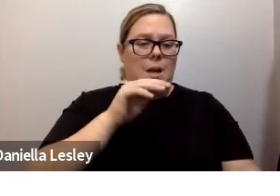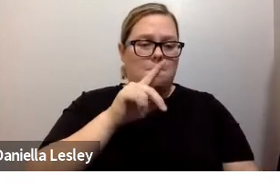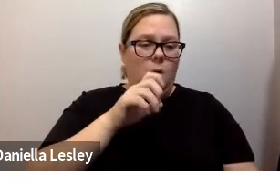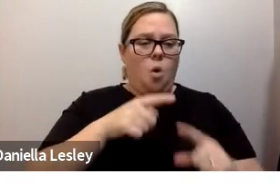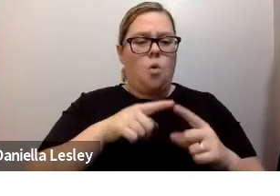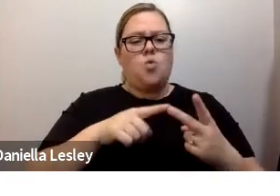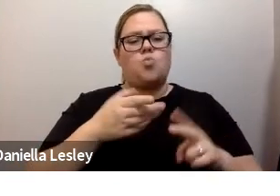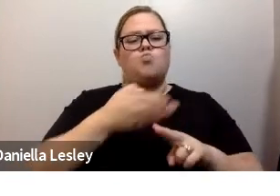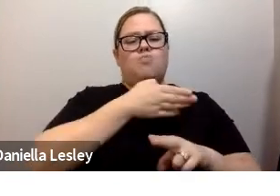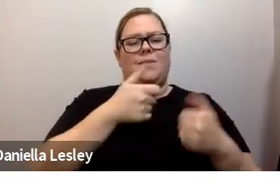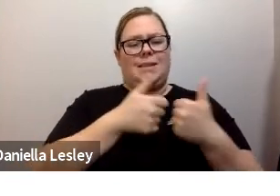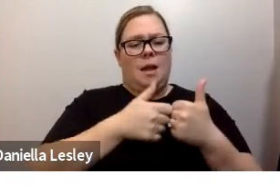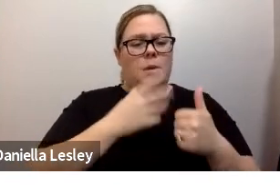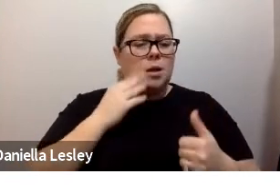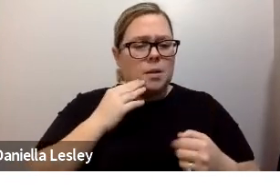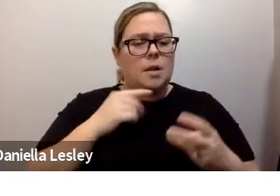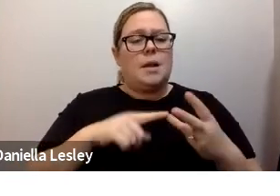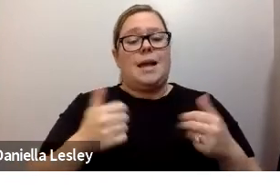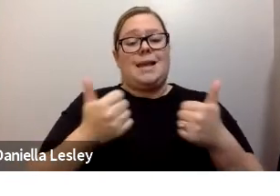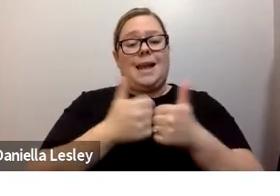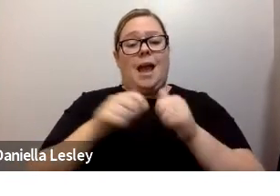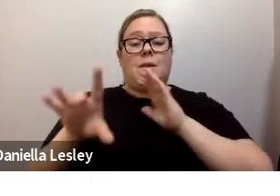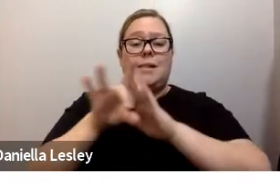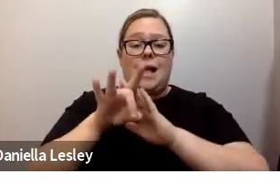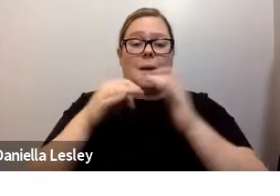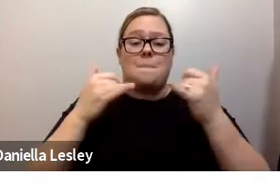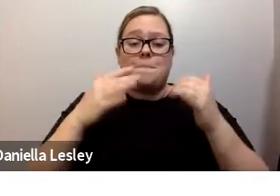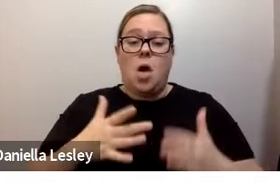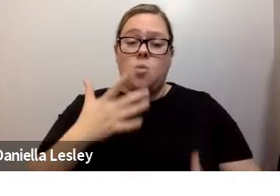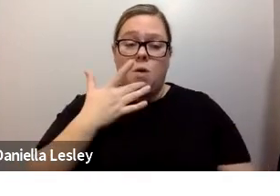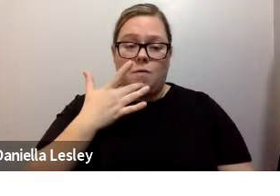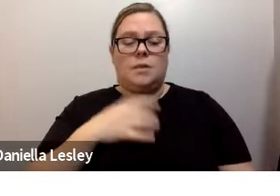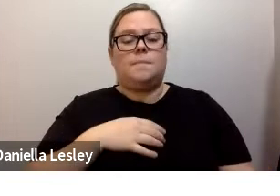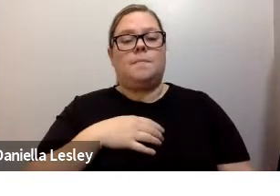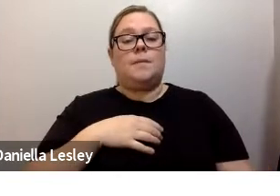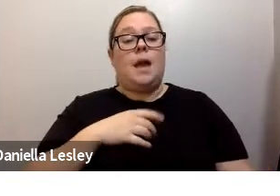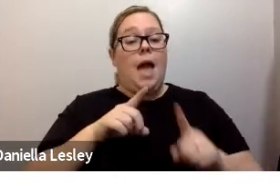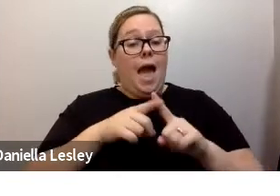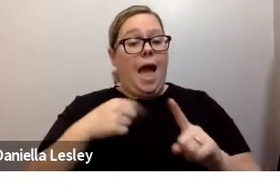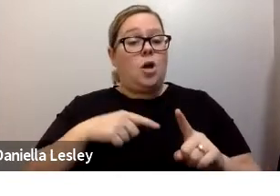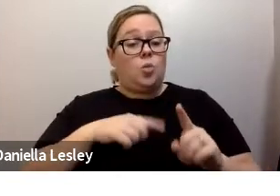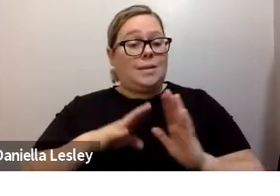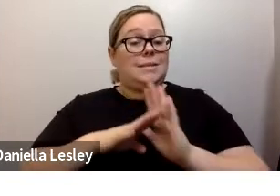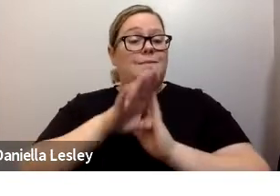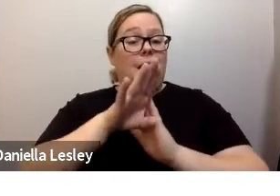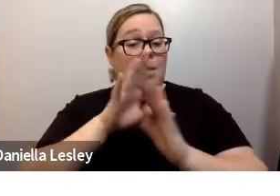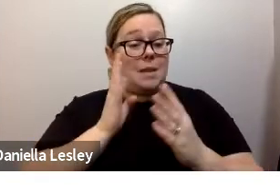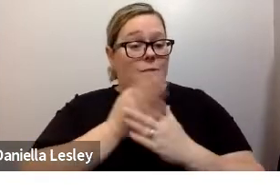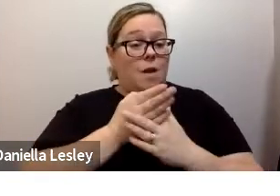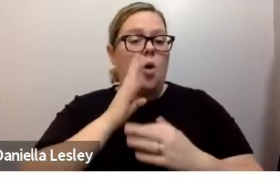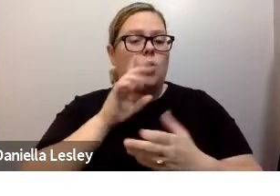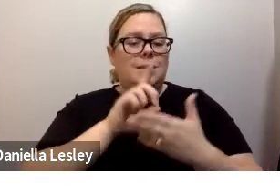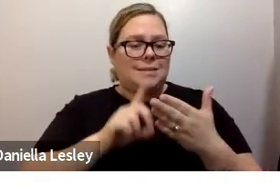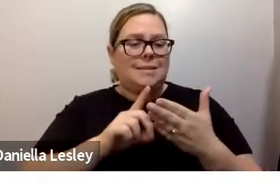gaming experience, and game selection and player preferences. As we develop the intervention, we will design a program